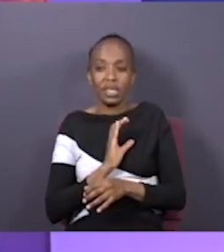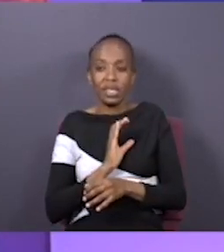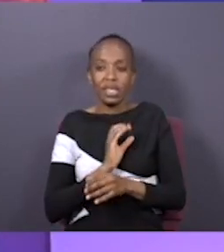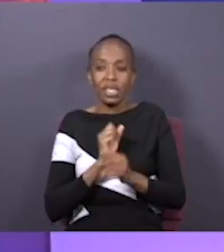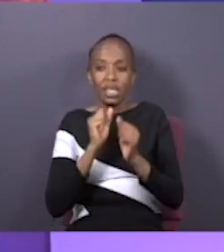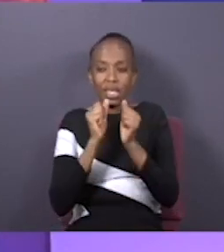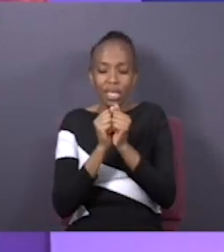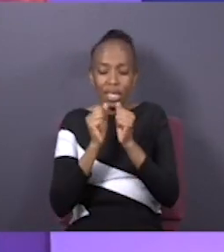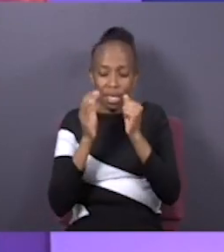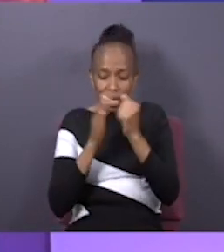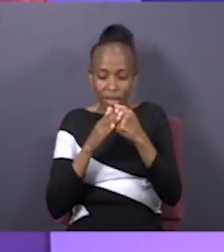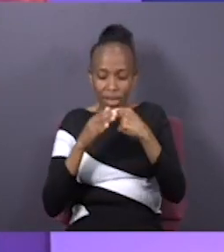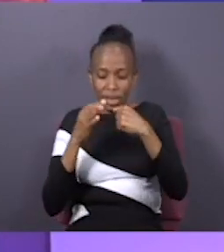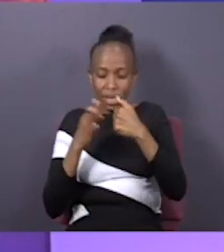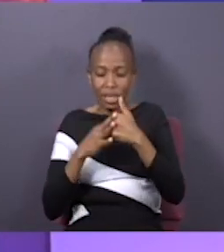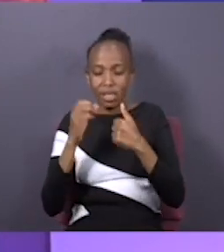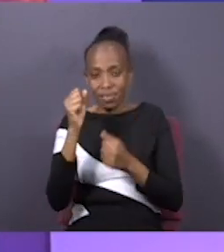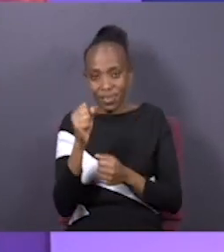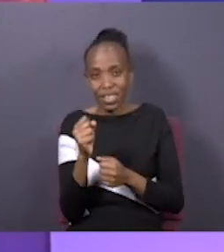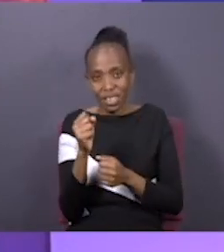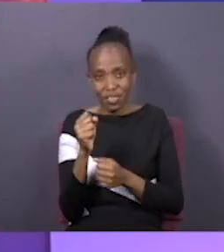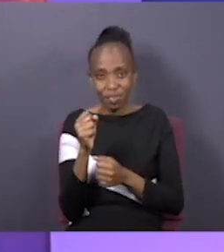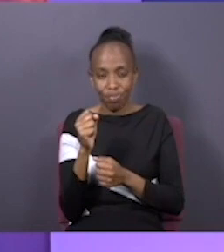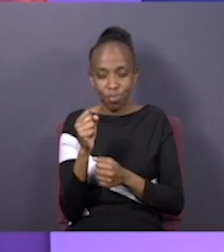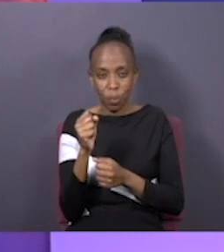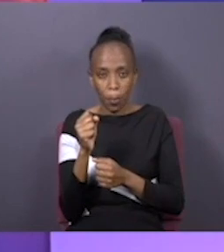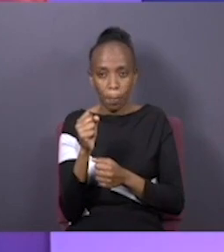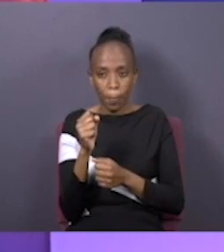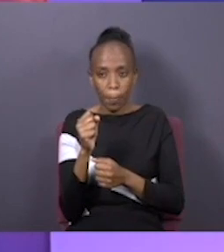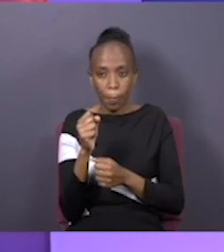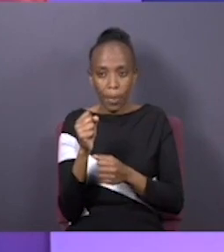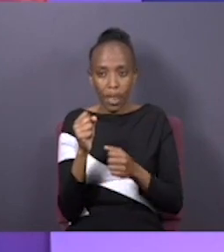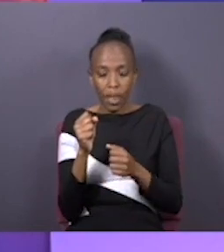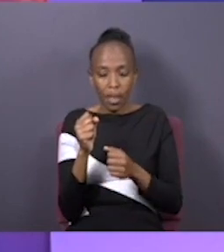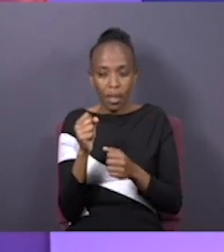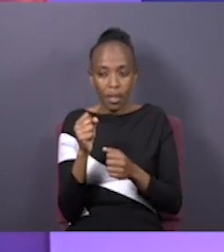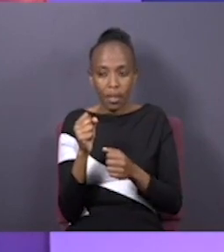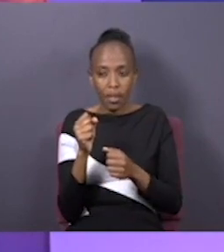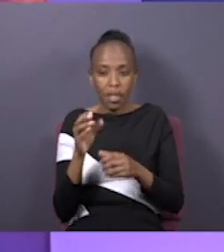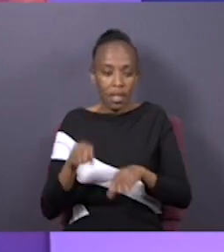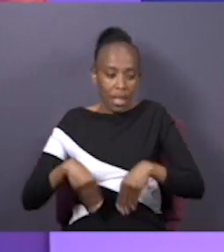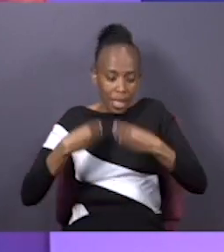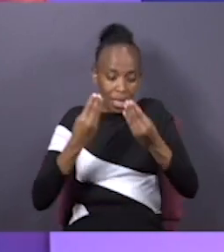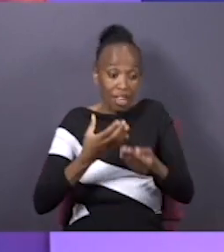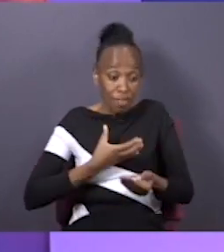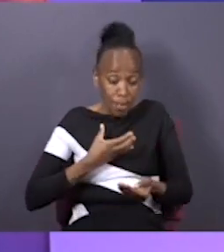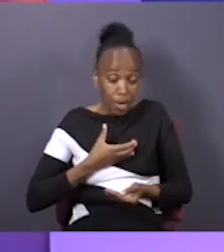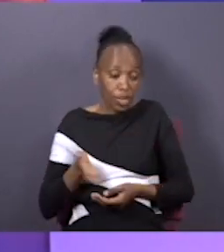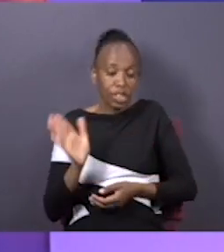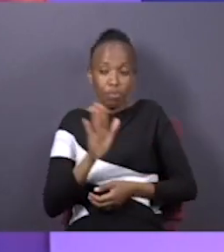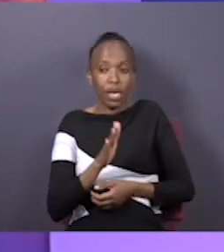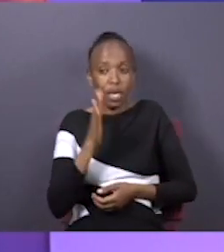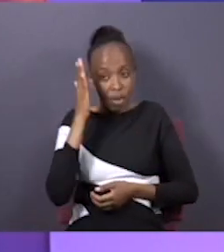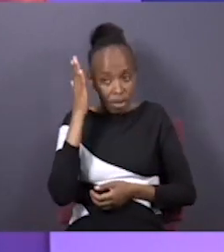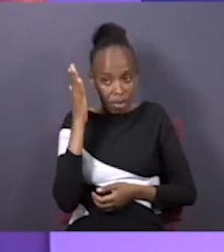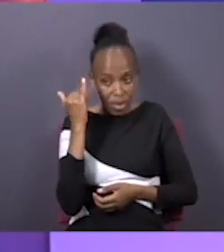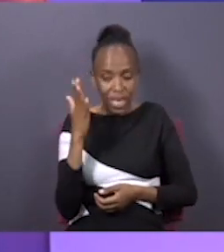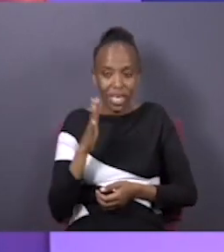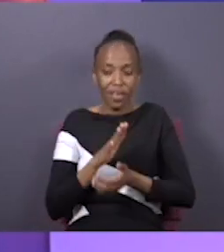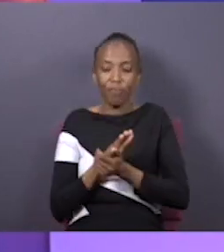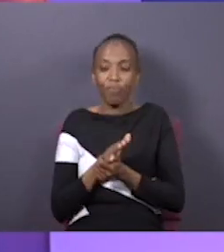in 1985, they reinstated his medals because of